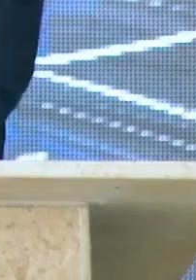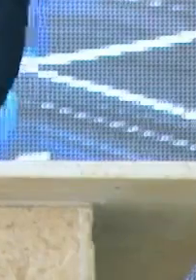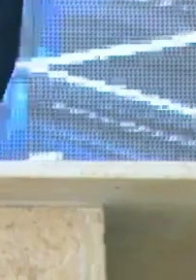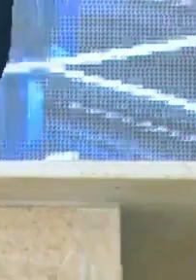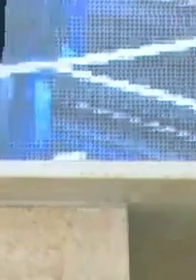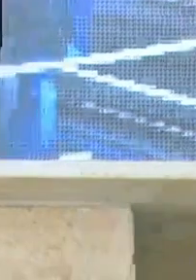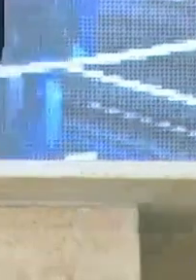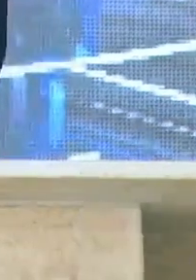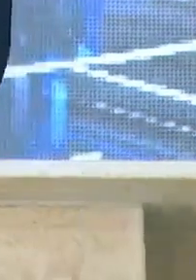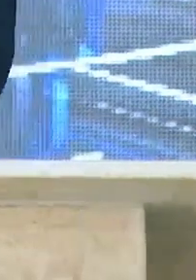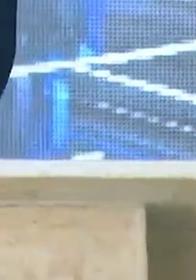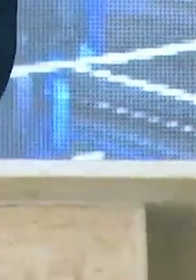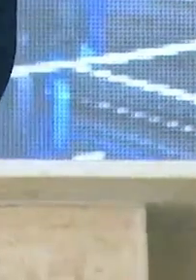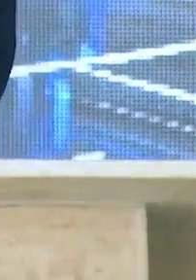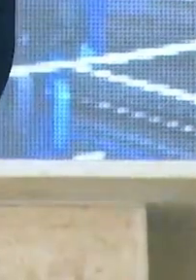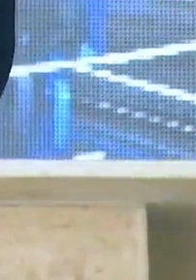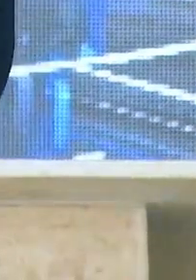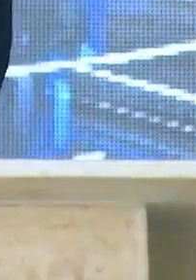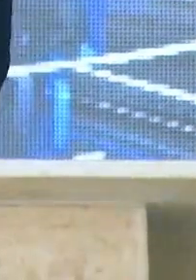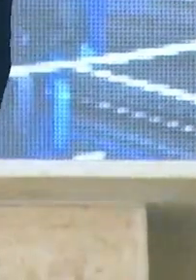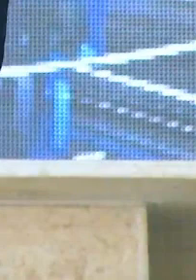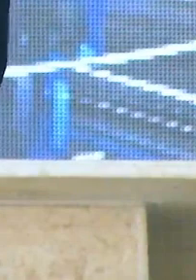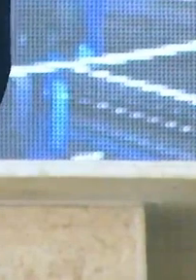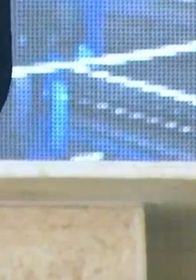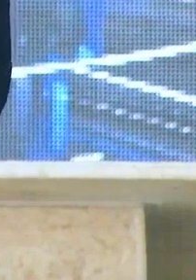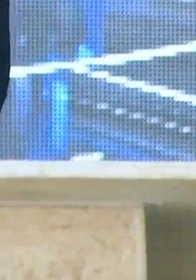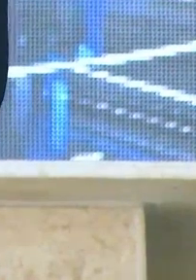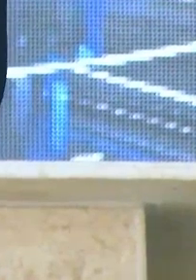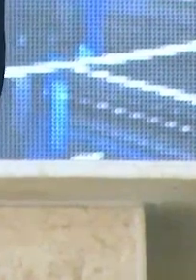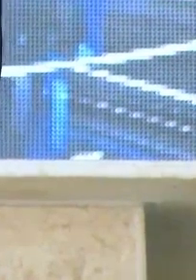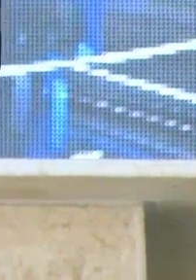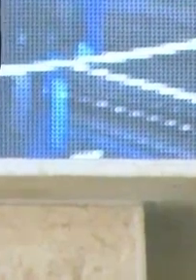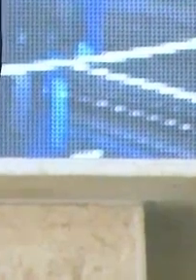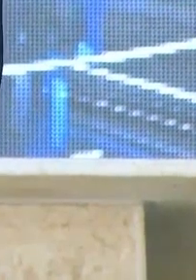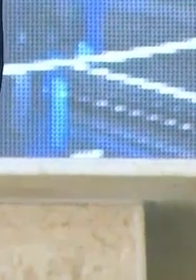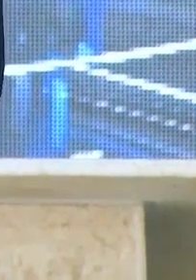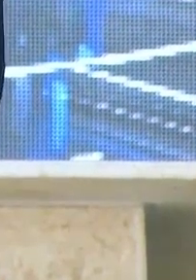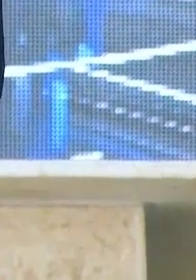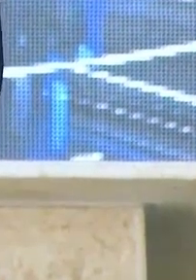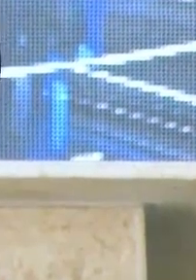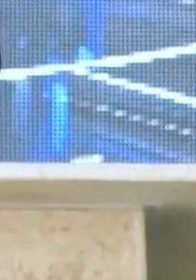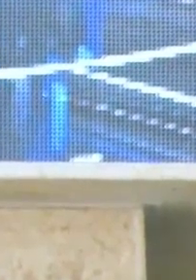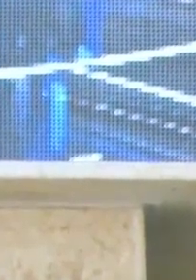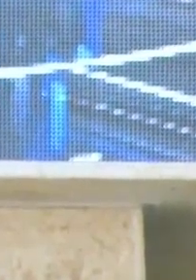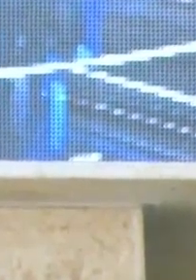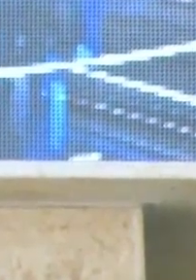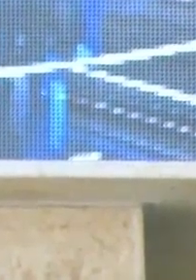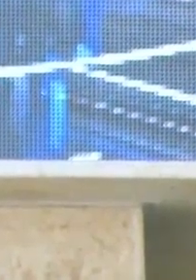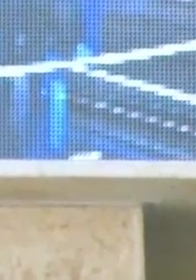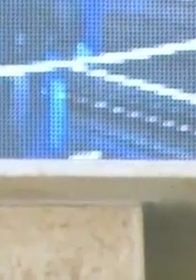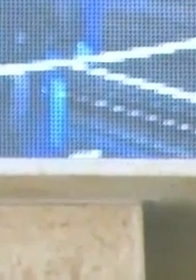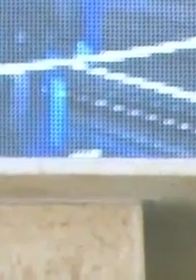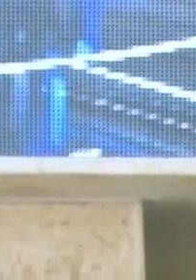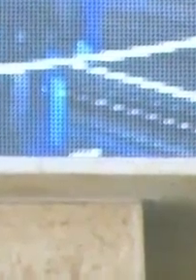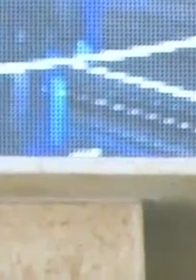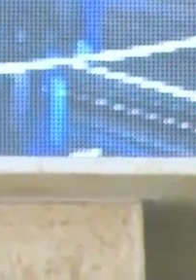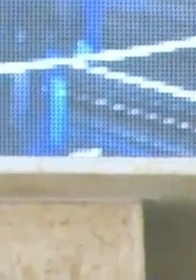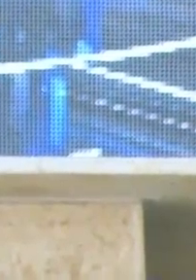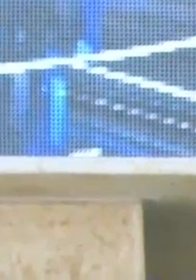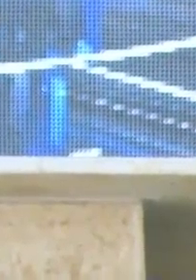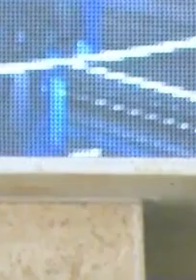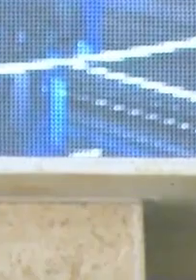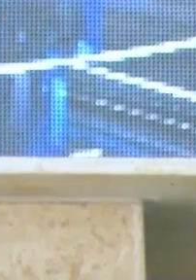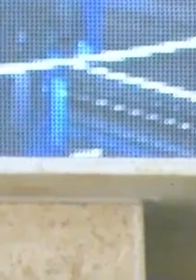Let's have a word of prayer. Father, in the mighty name of Jesus, I come to you